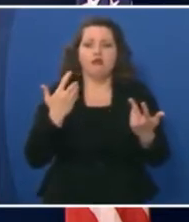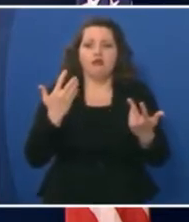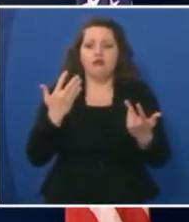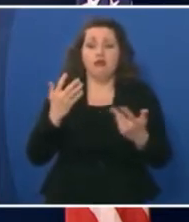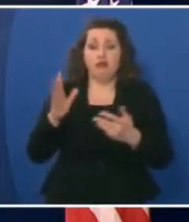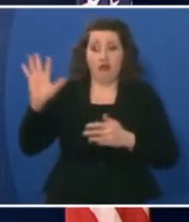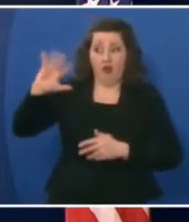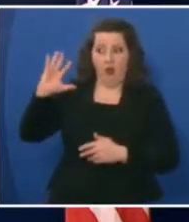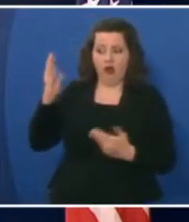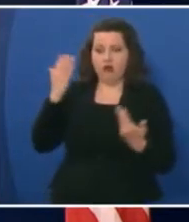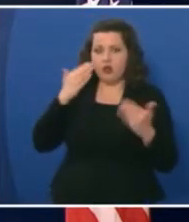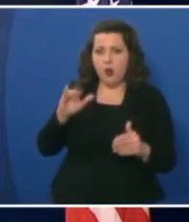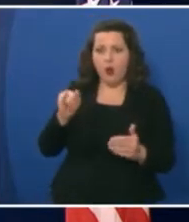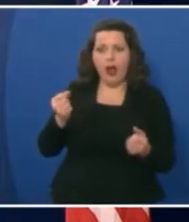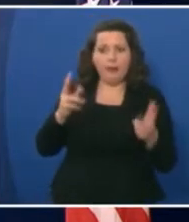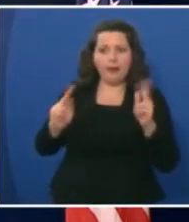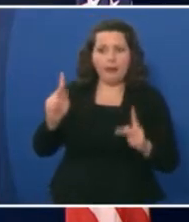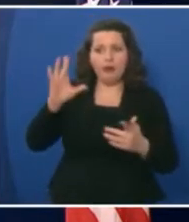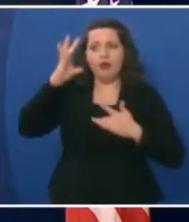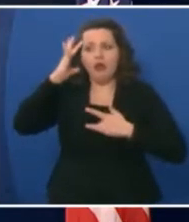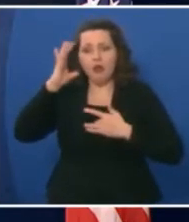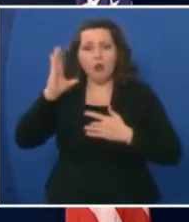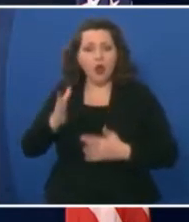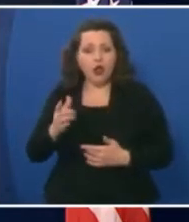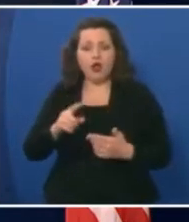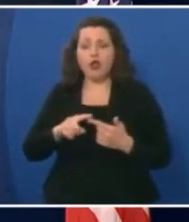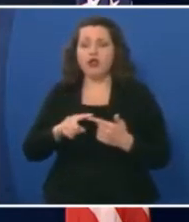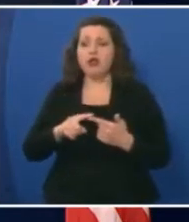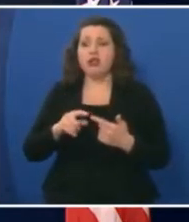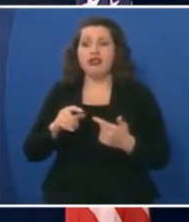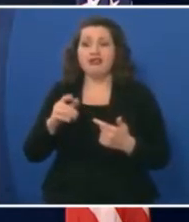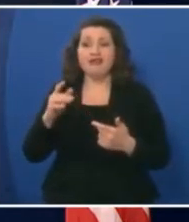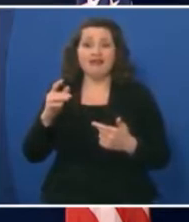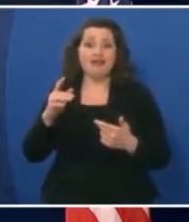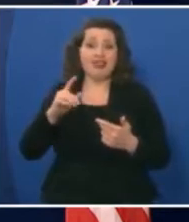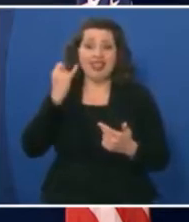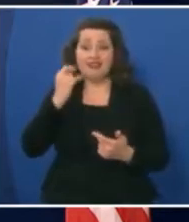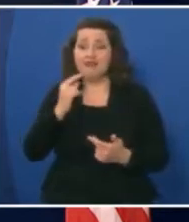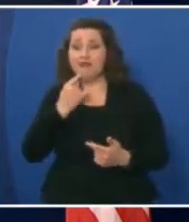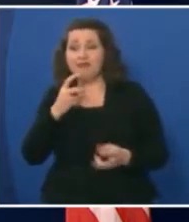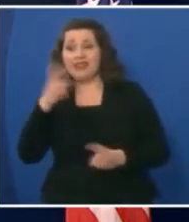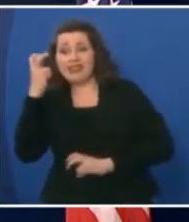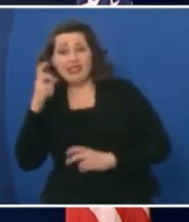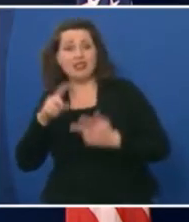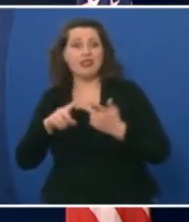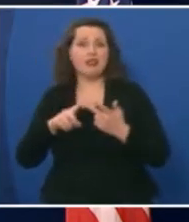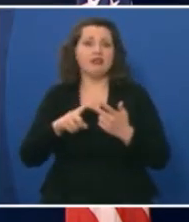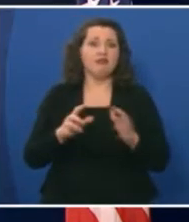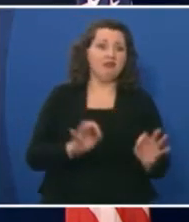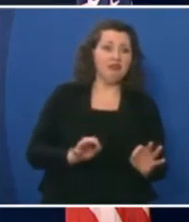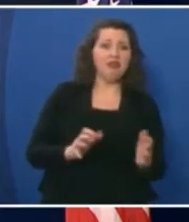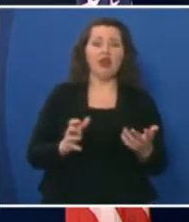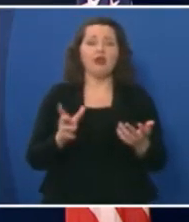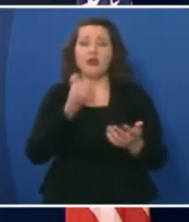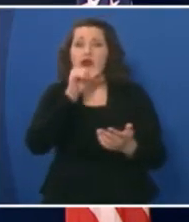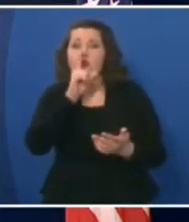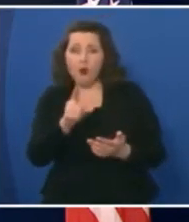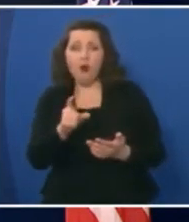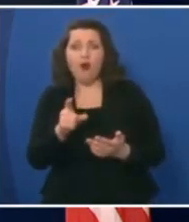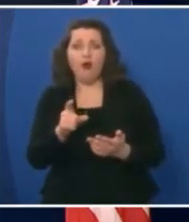many Iowans would get COVID-19, the severity of it, how many would be hospitalized, and we really didn't know for sure